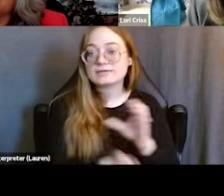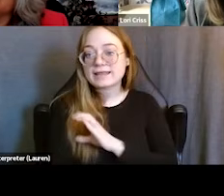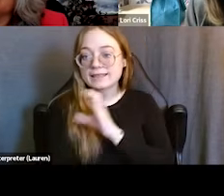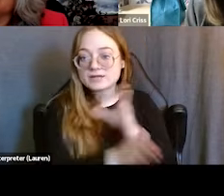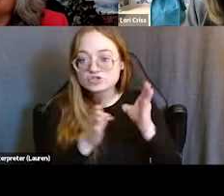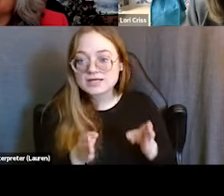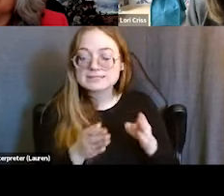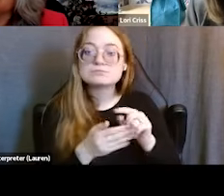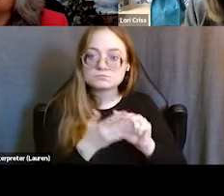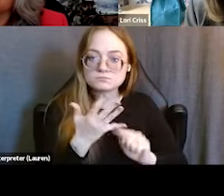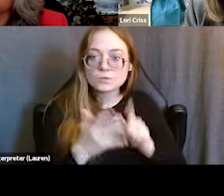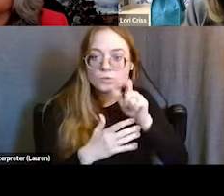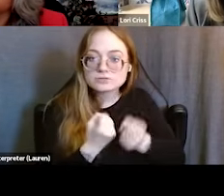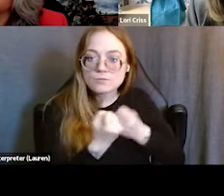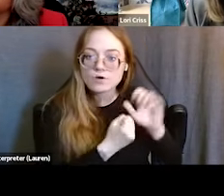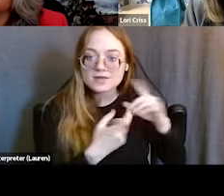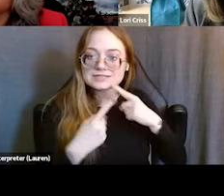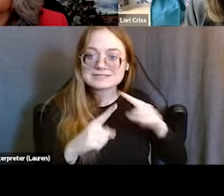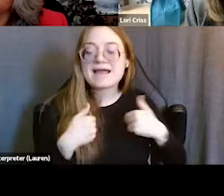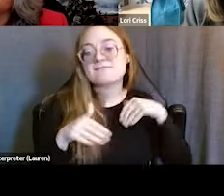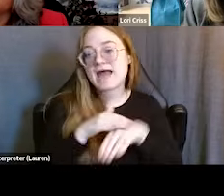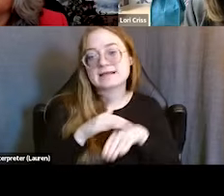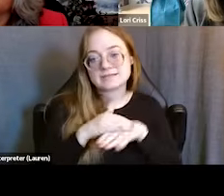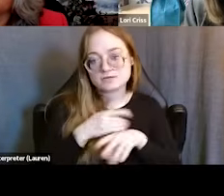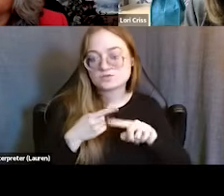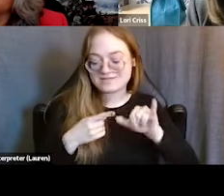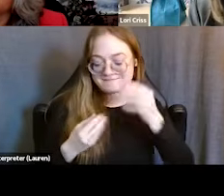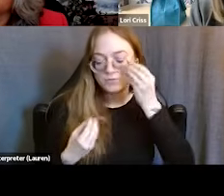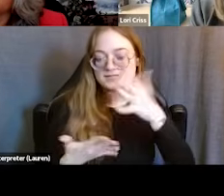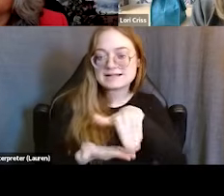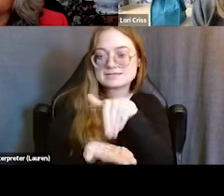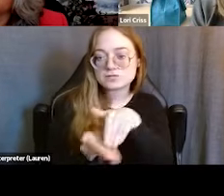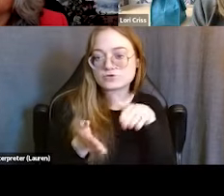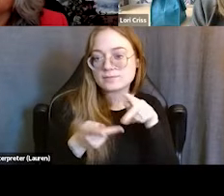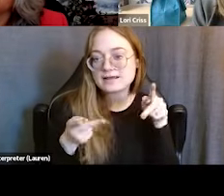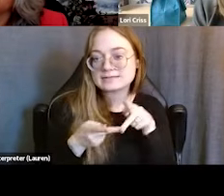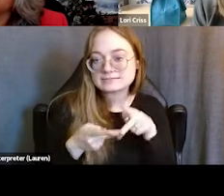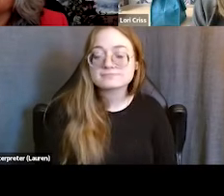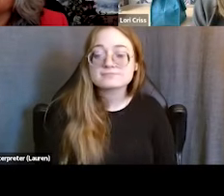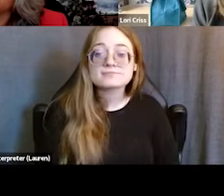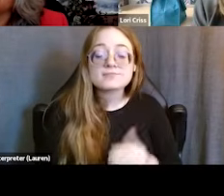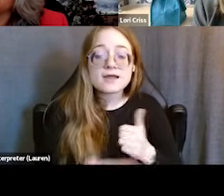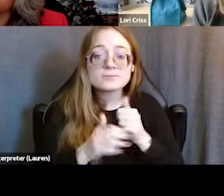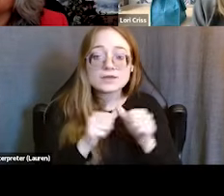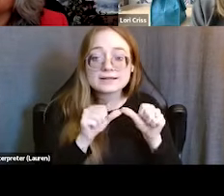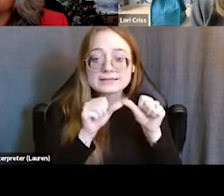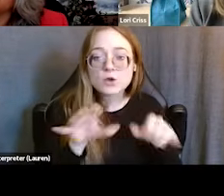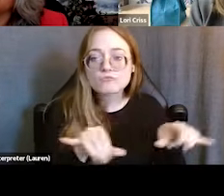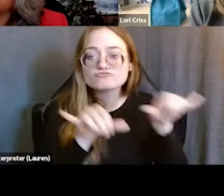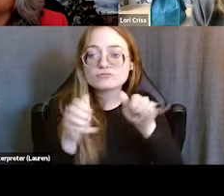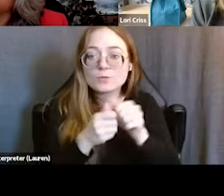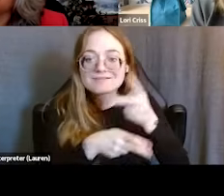success have access to all of that information in a centralized place. It also helps with continuity of care and